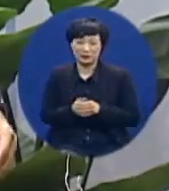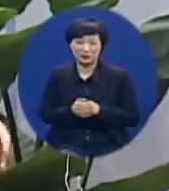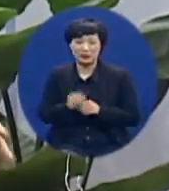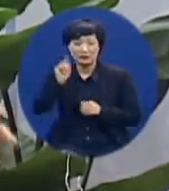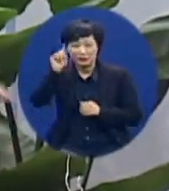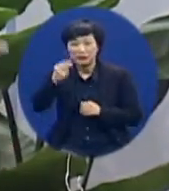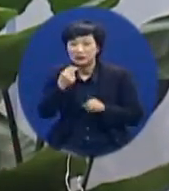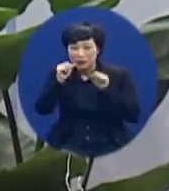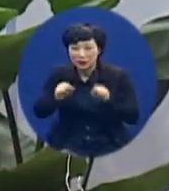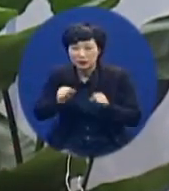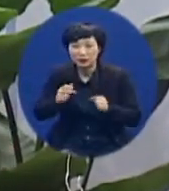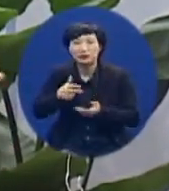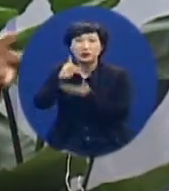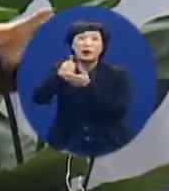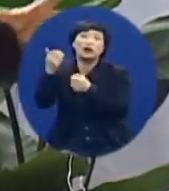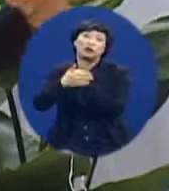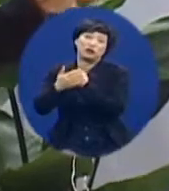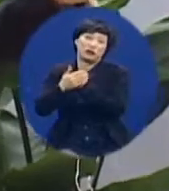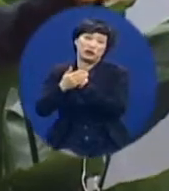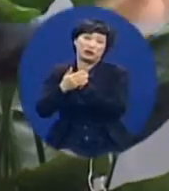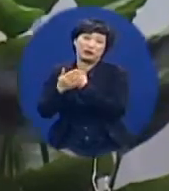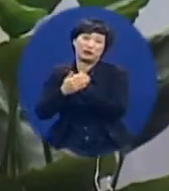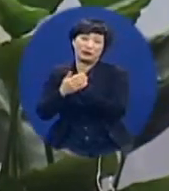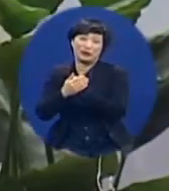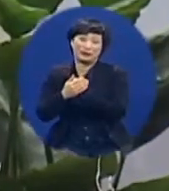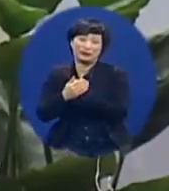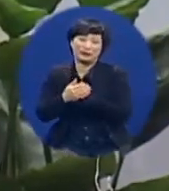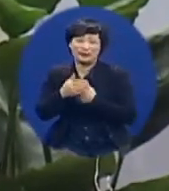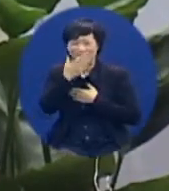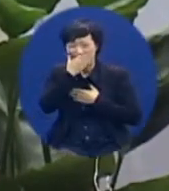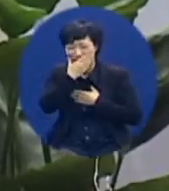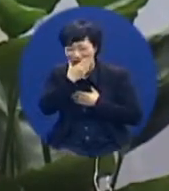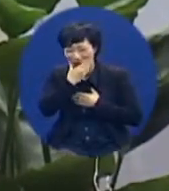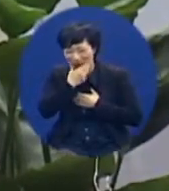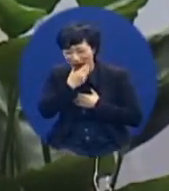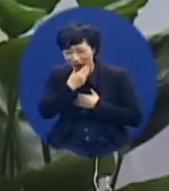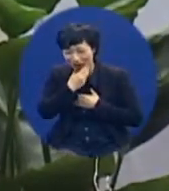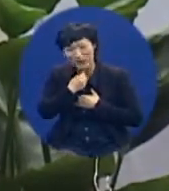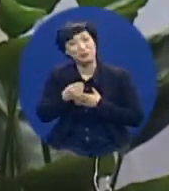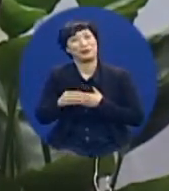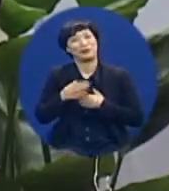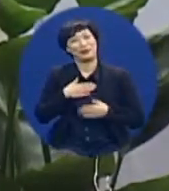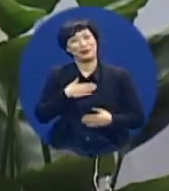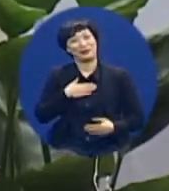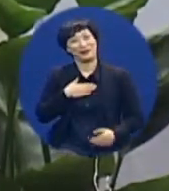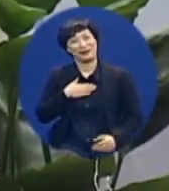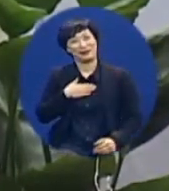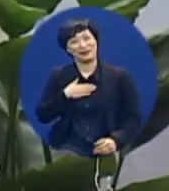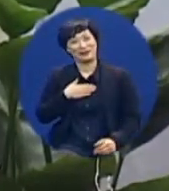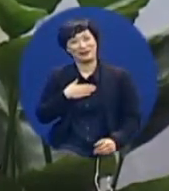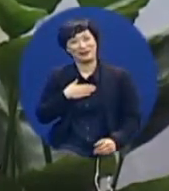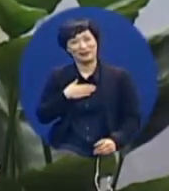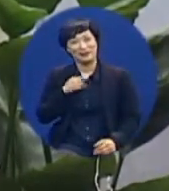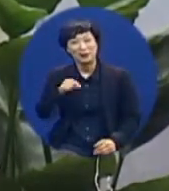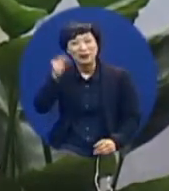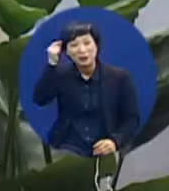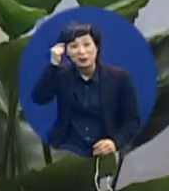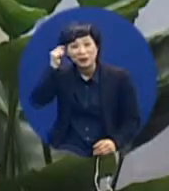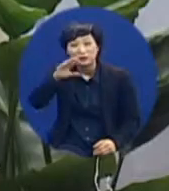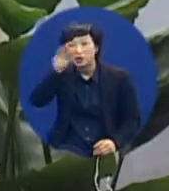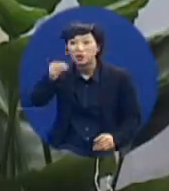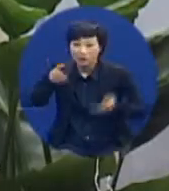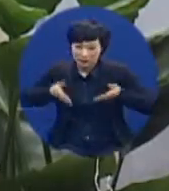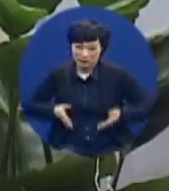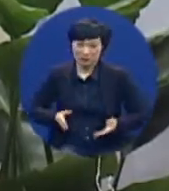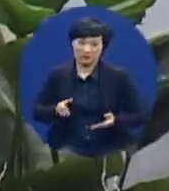of the Lord, though I live today. I could not get out of the pot of happiness. This is the